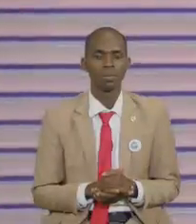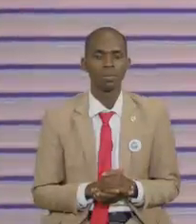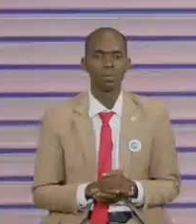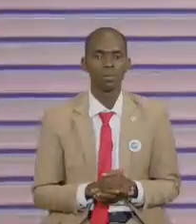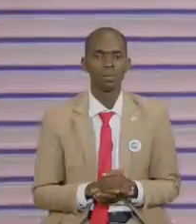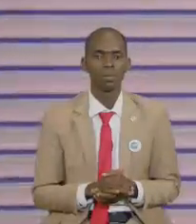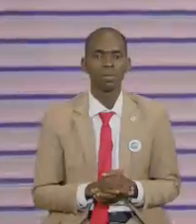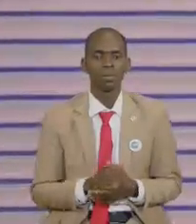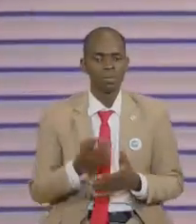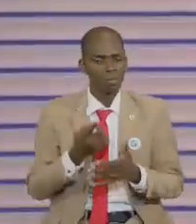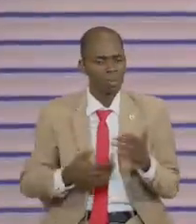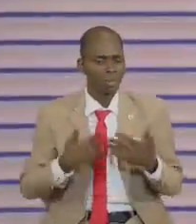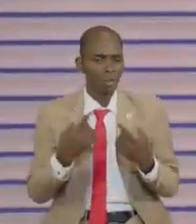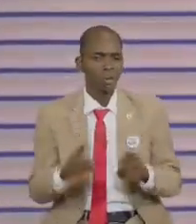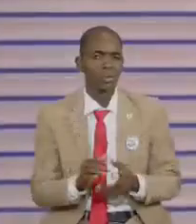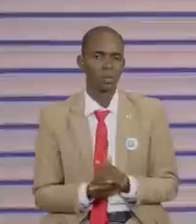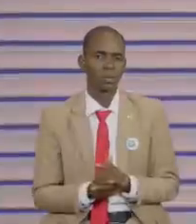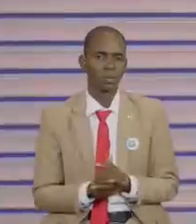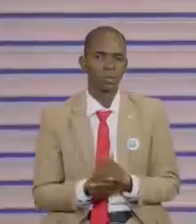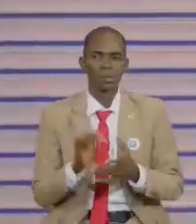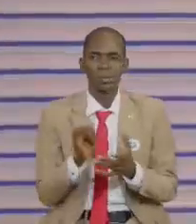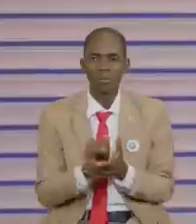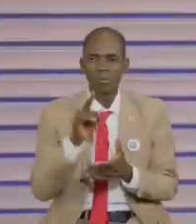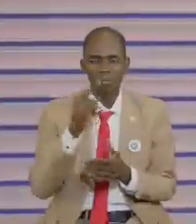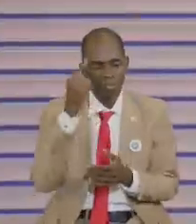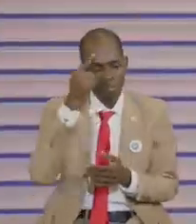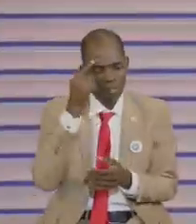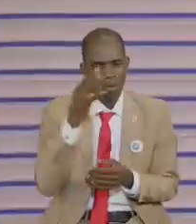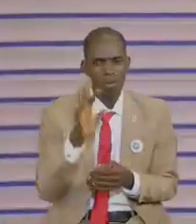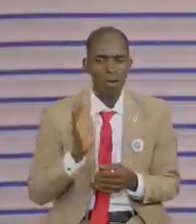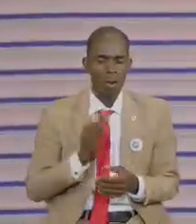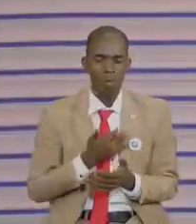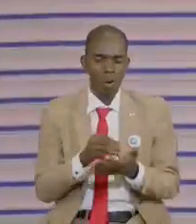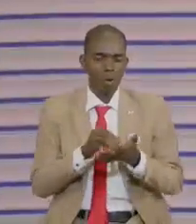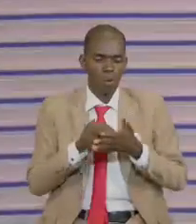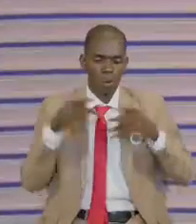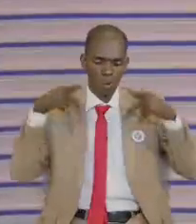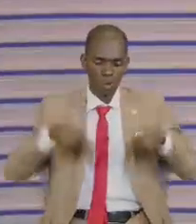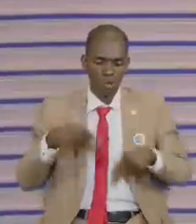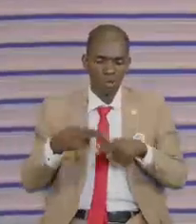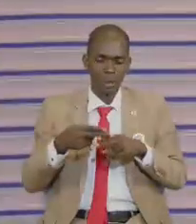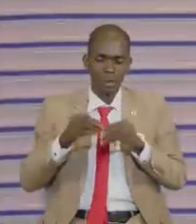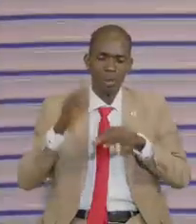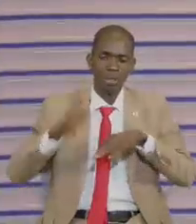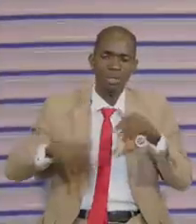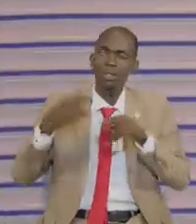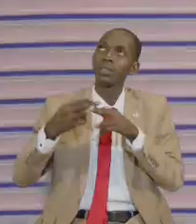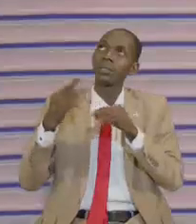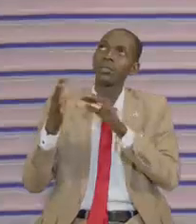What has happened? That we think of our own personal name above the name of